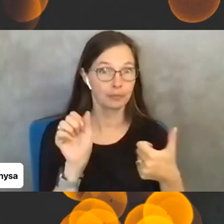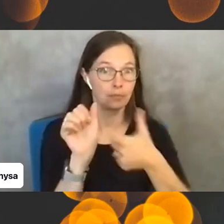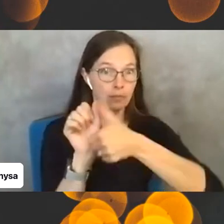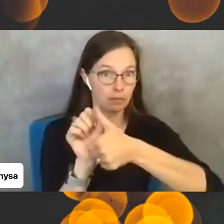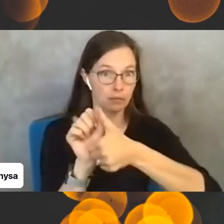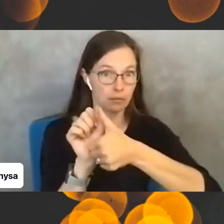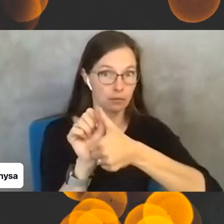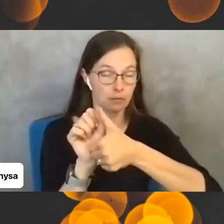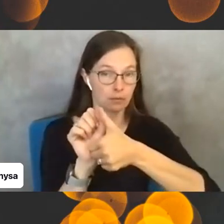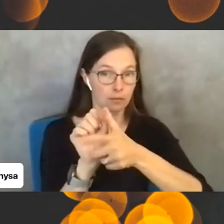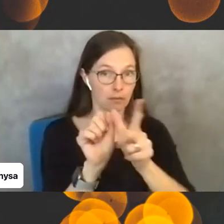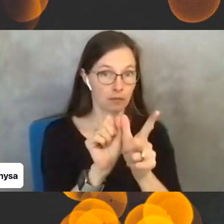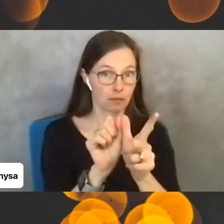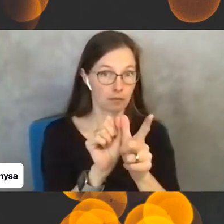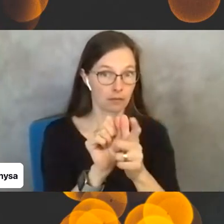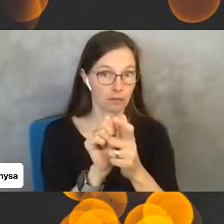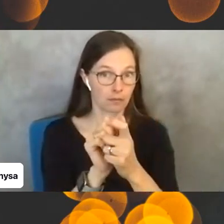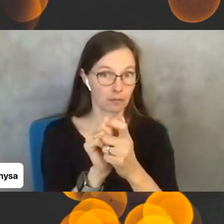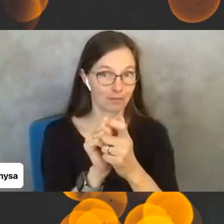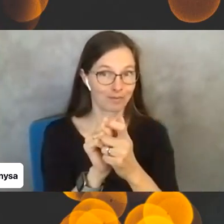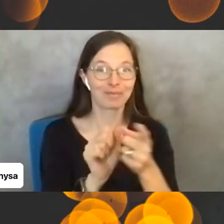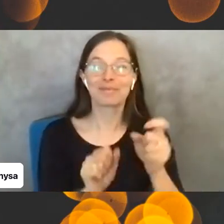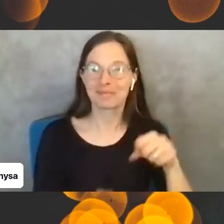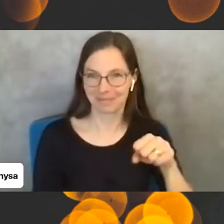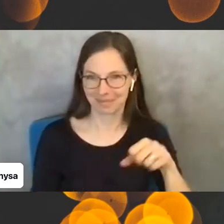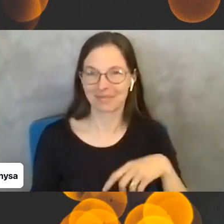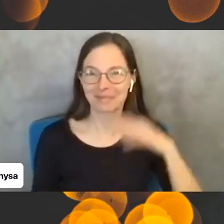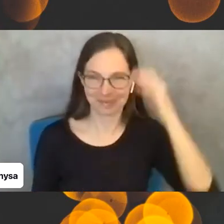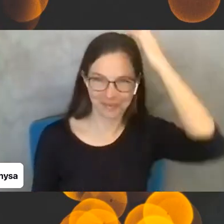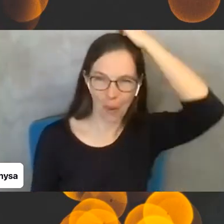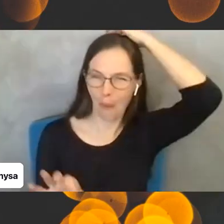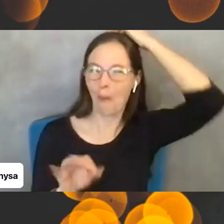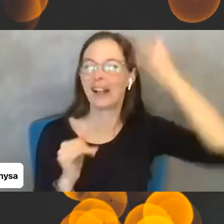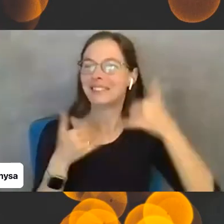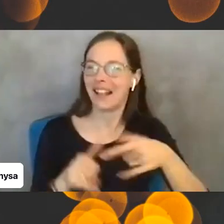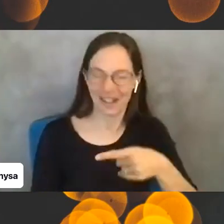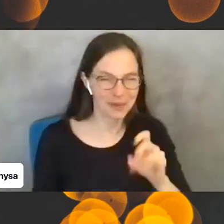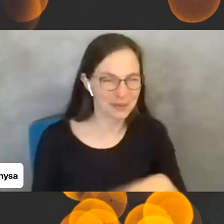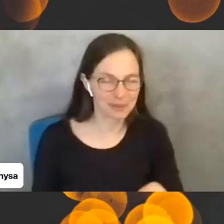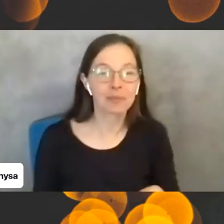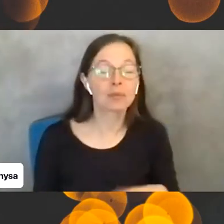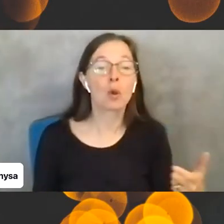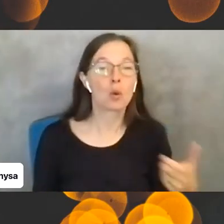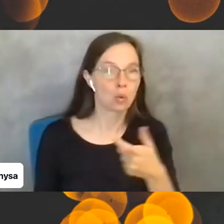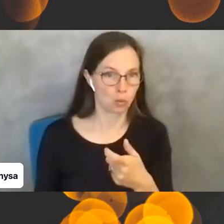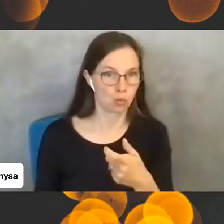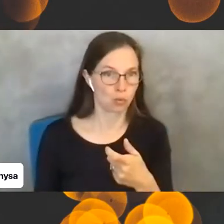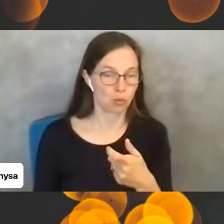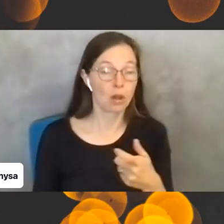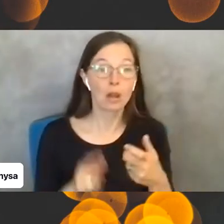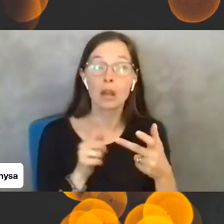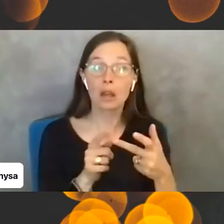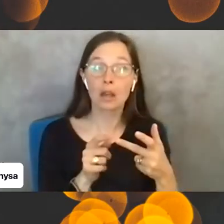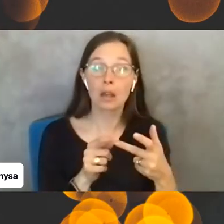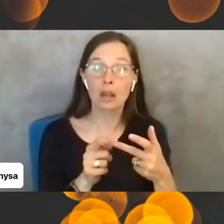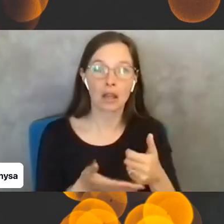and it's still a thing, yay! And your index be the points, right? And then your middle finger